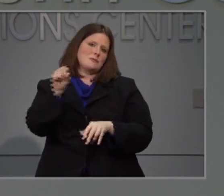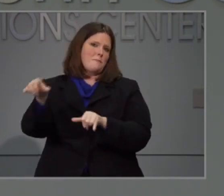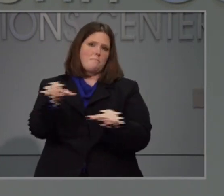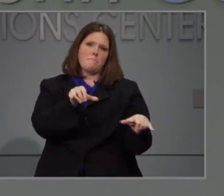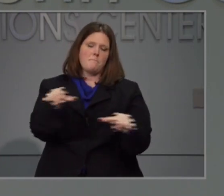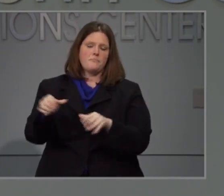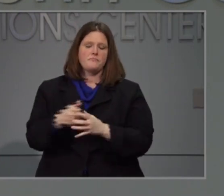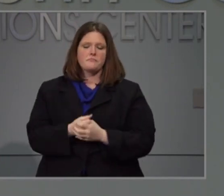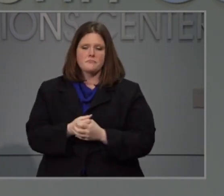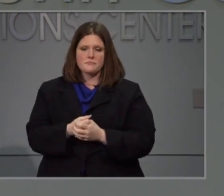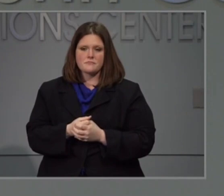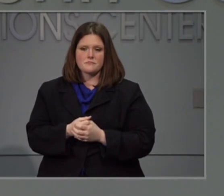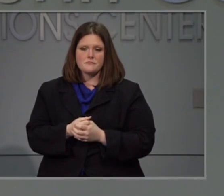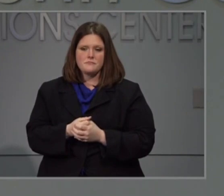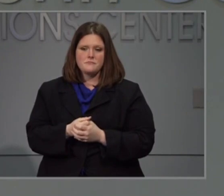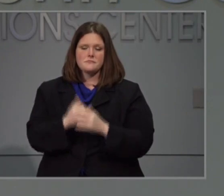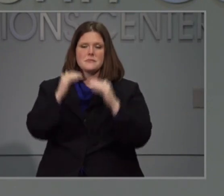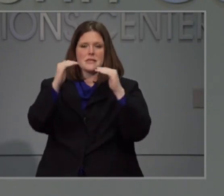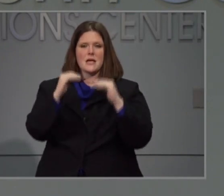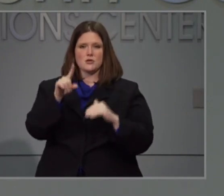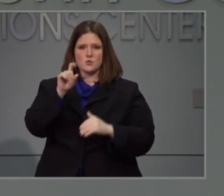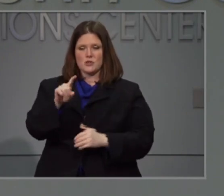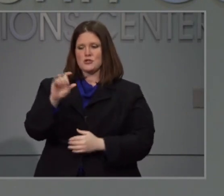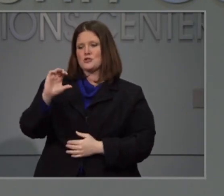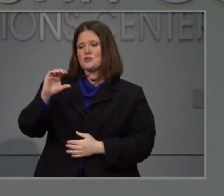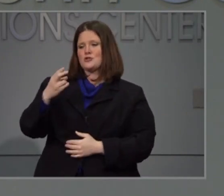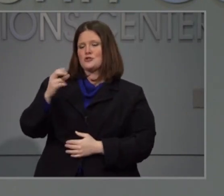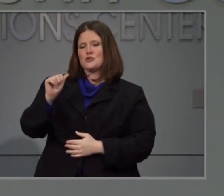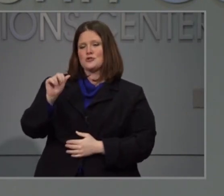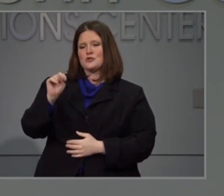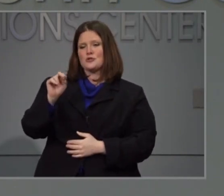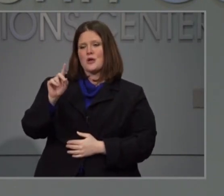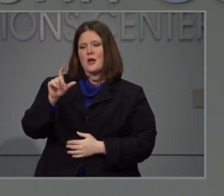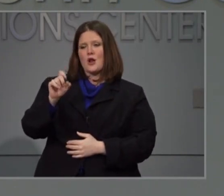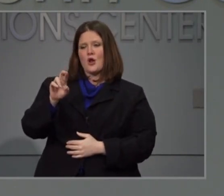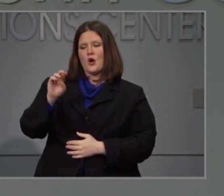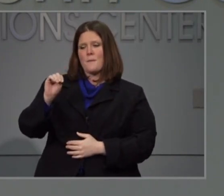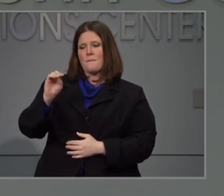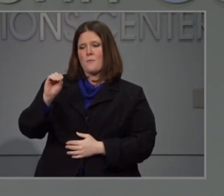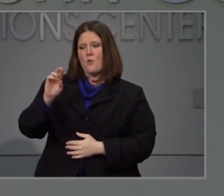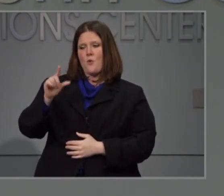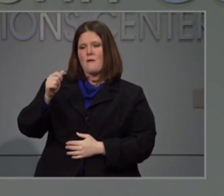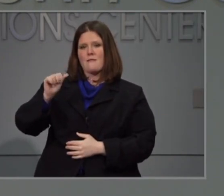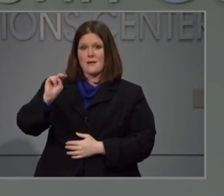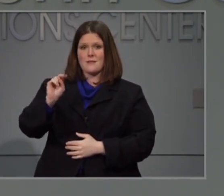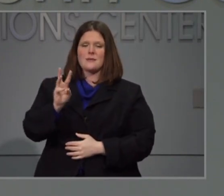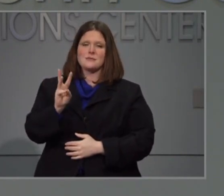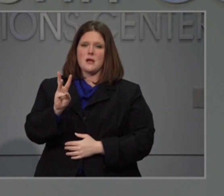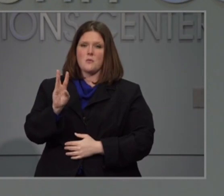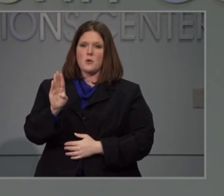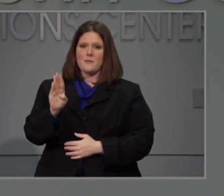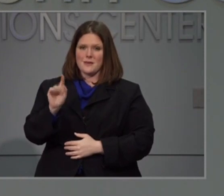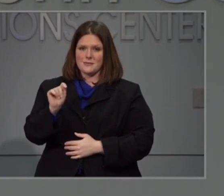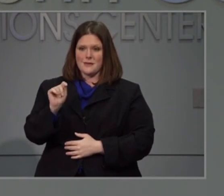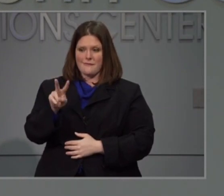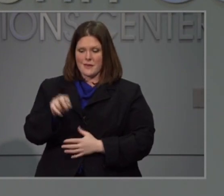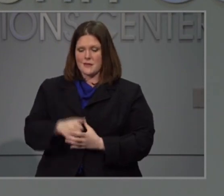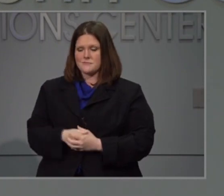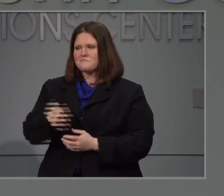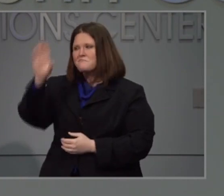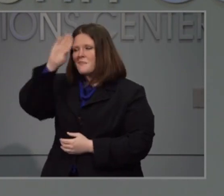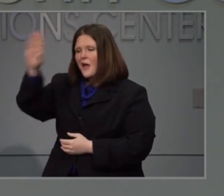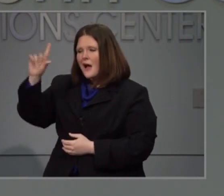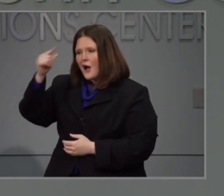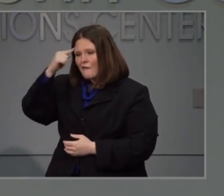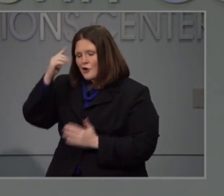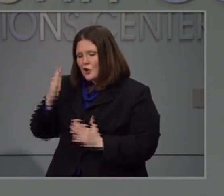Chandler Morgan, WBTV. Hi, Governor Cooper. This is Chandler Morgan from WVTV. Had